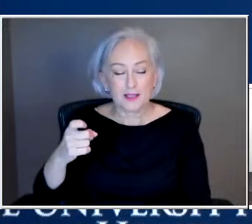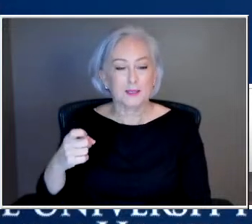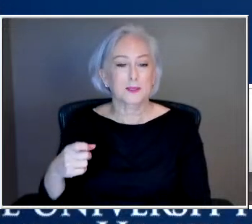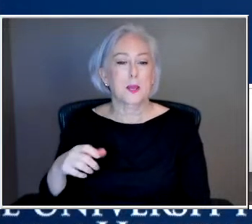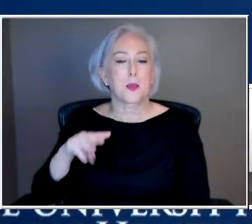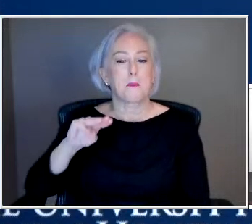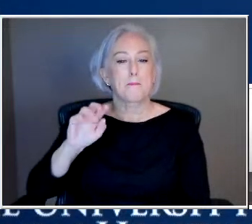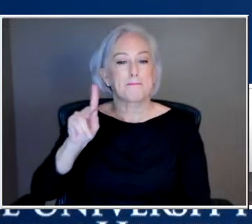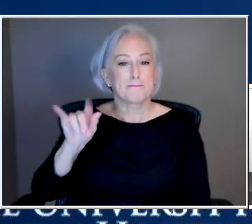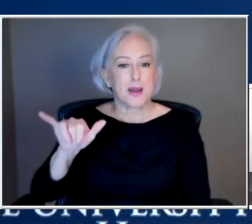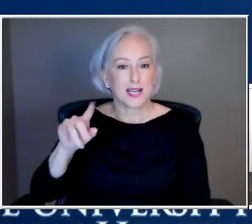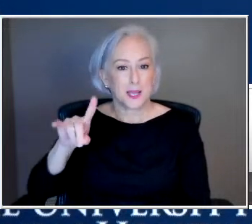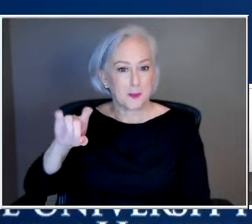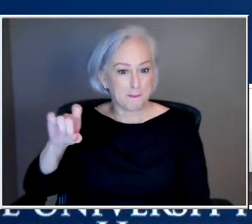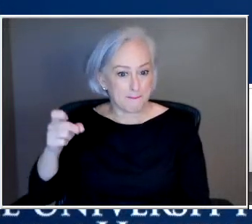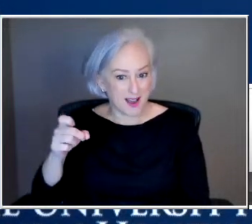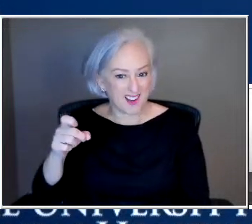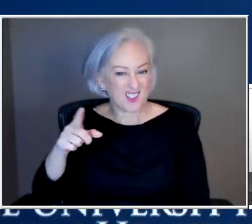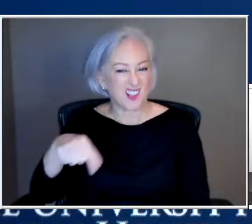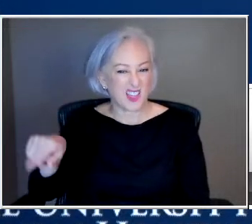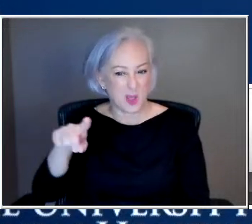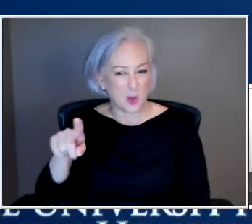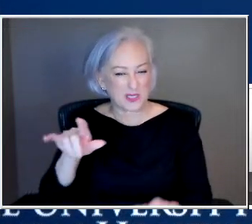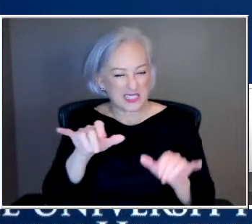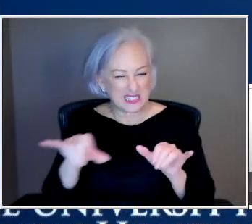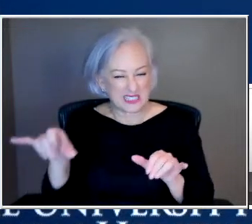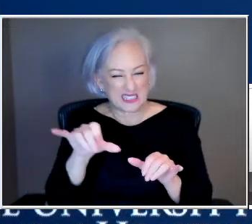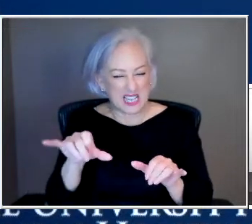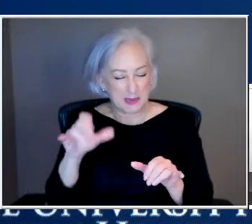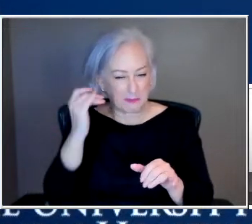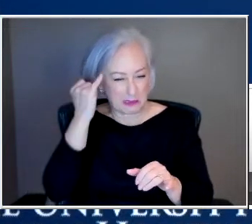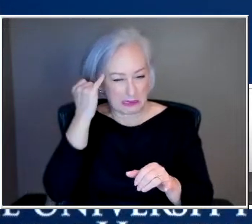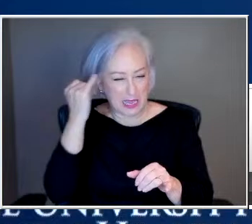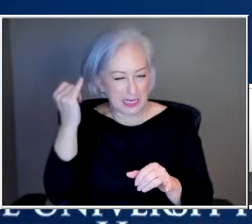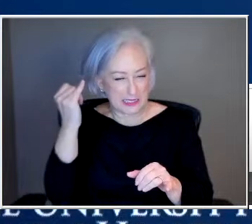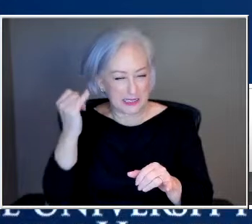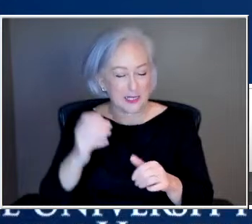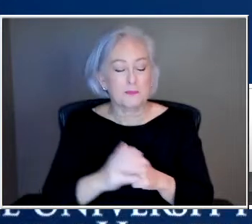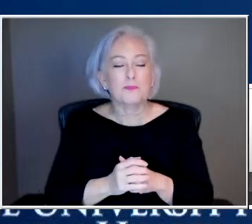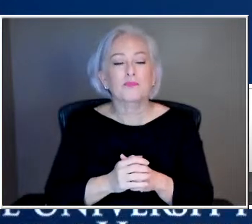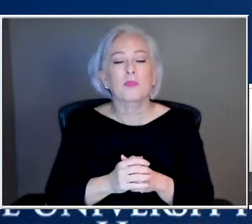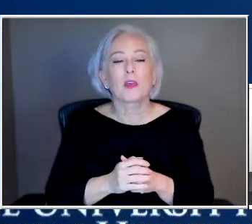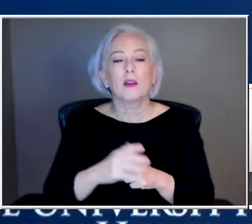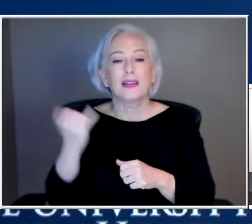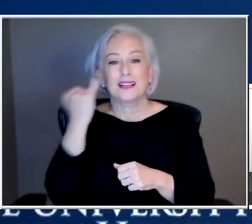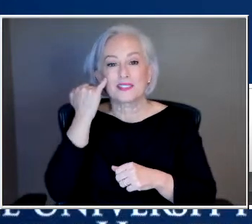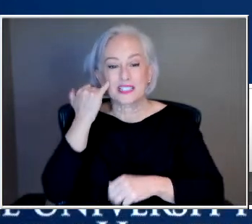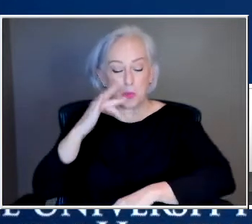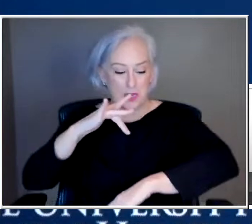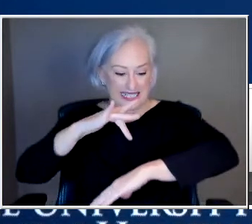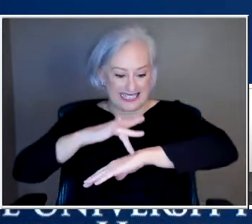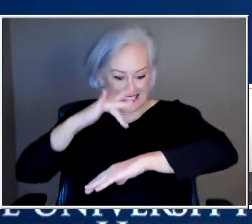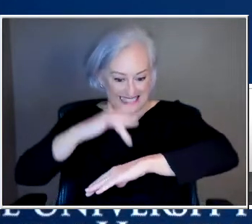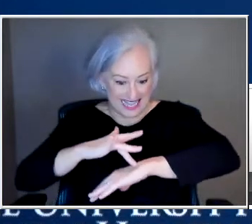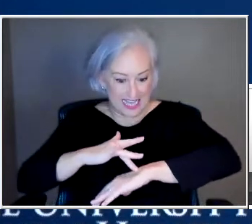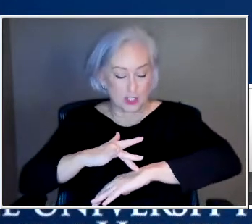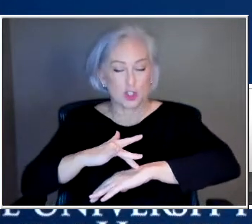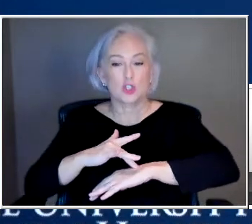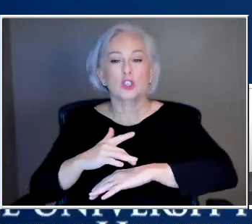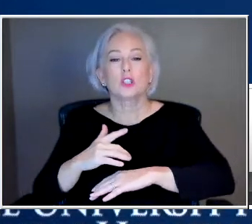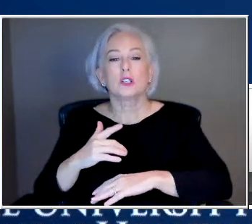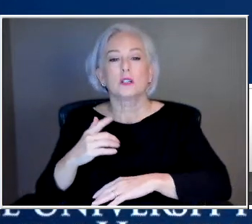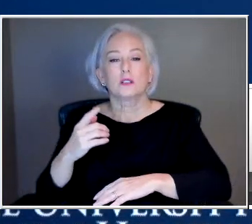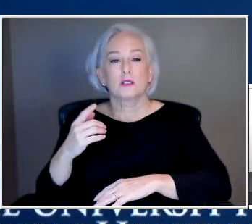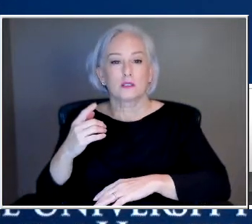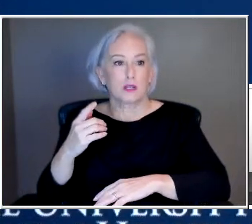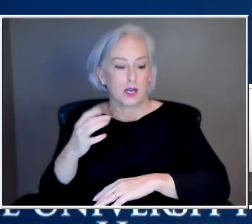have people that are touching and maybe there are these viral lesions that occur on the skin, if they are able